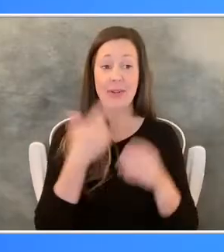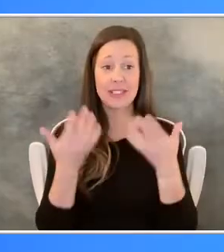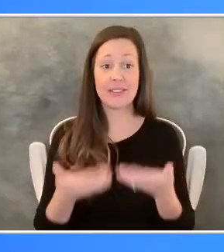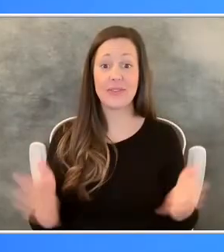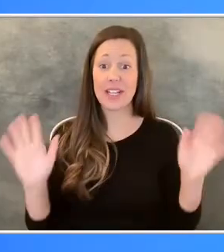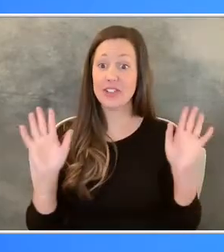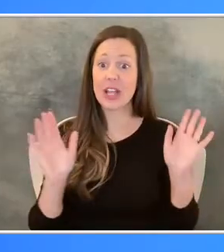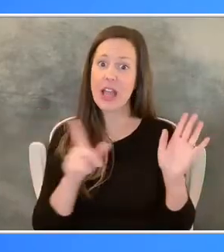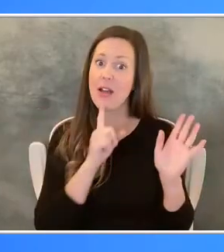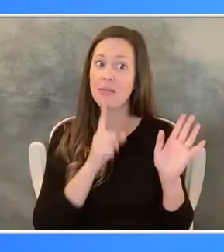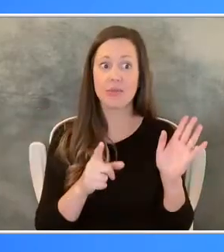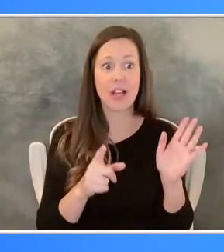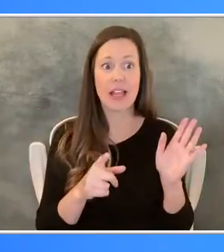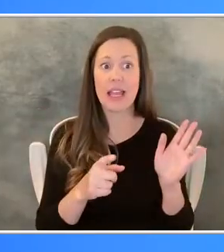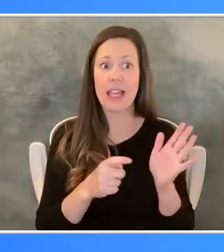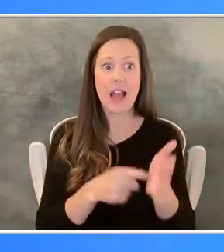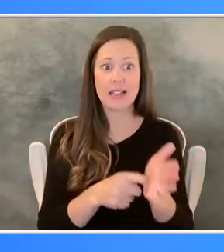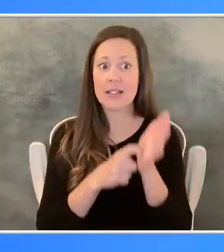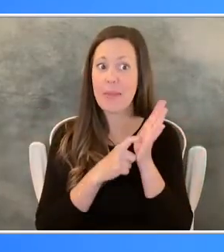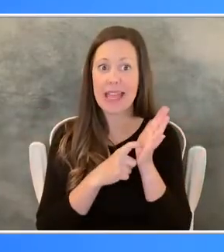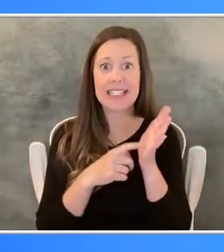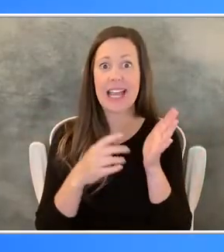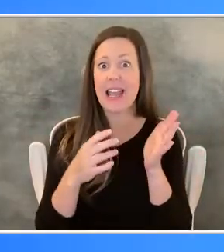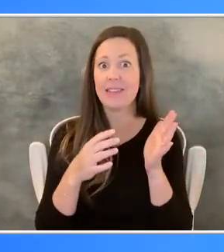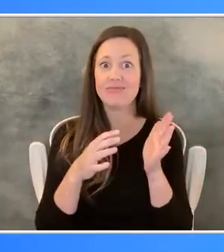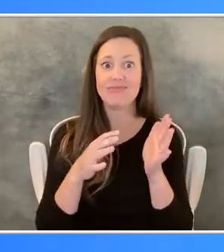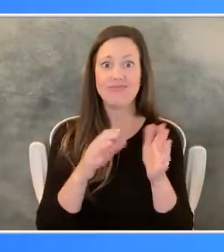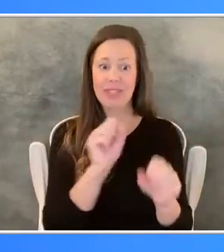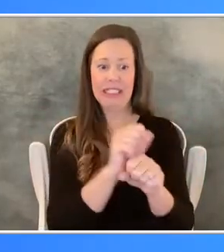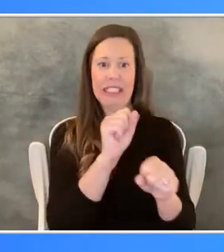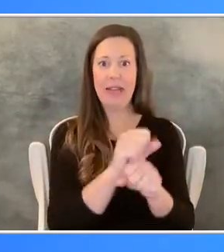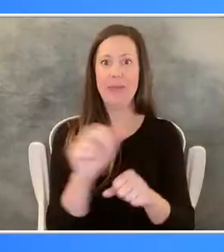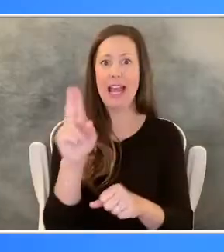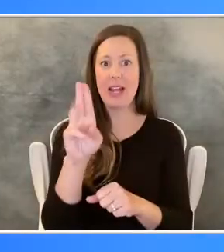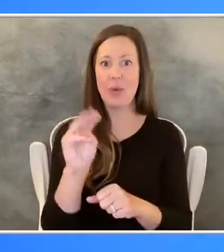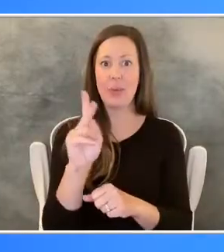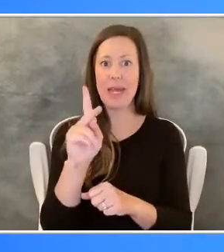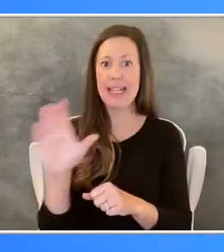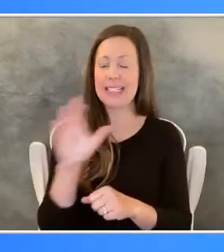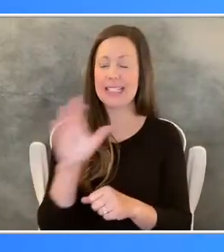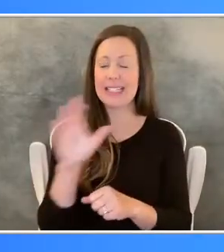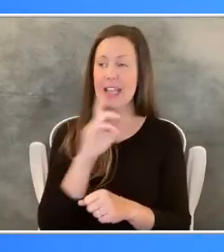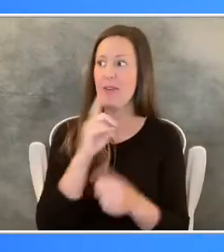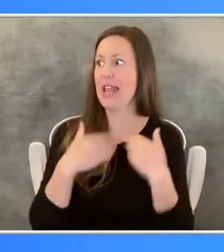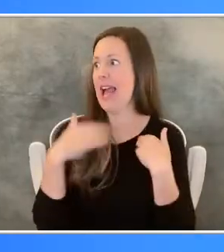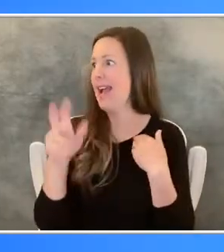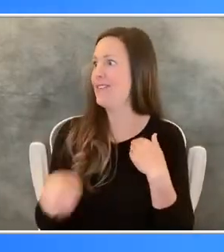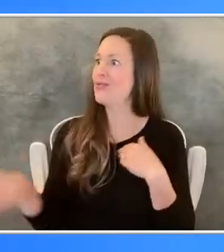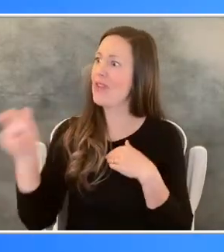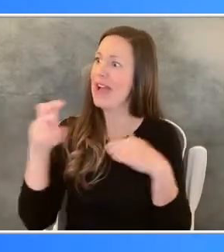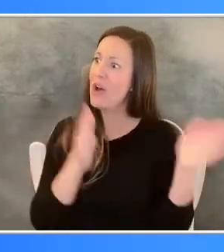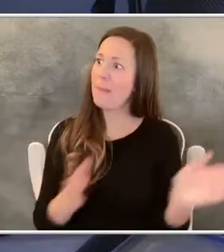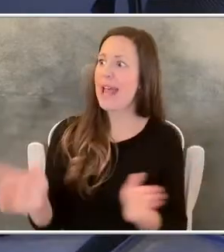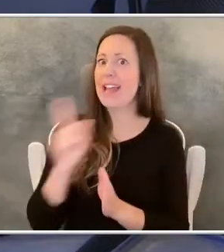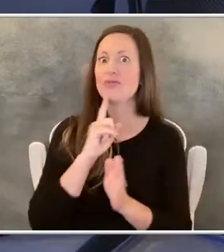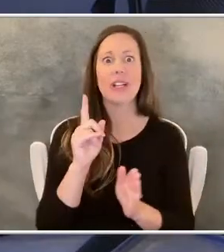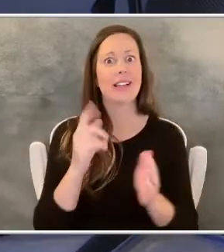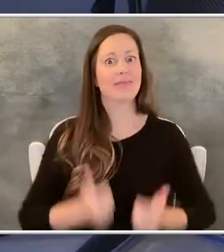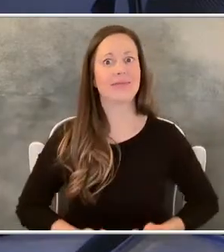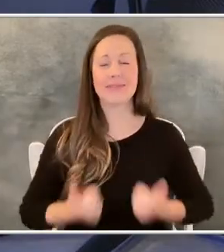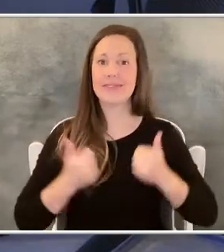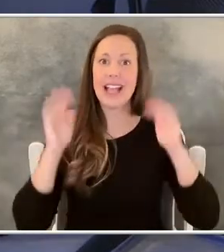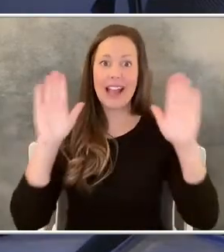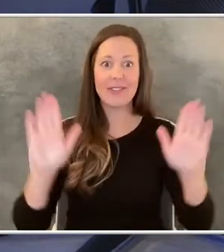at UMKC, and I was going on research leave. I had travel plans. Life was looking great. You were living a big life.